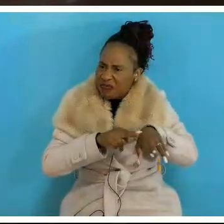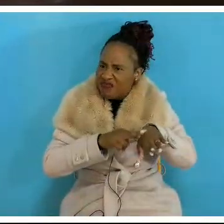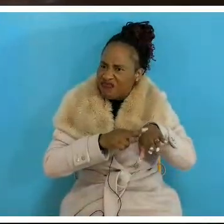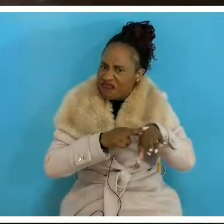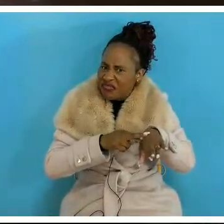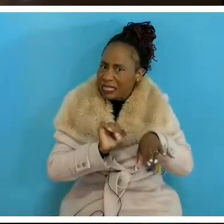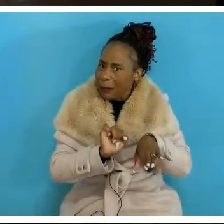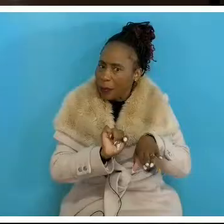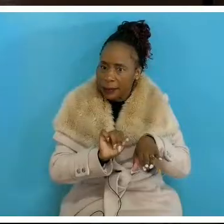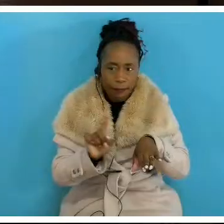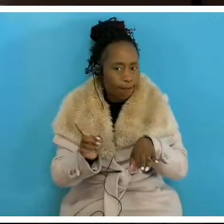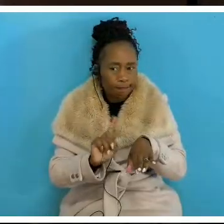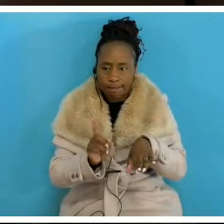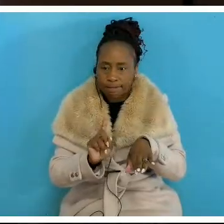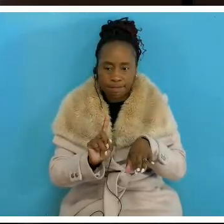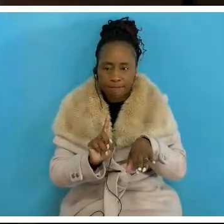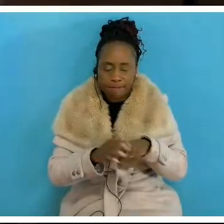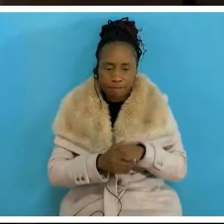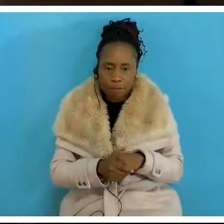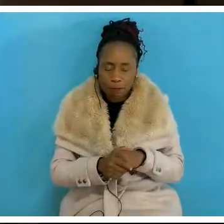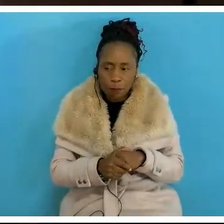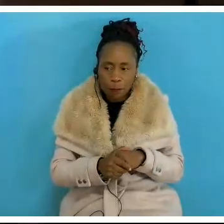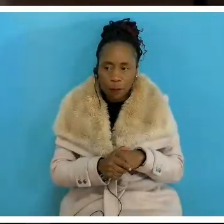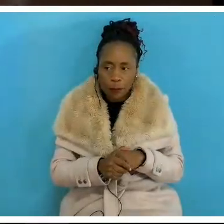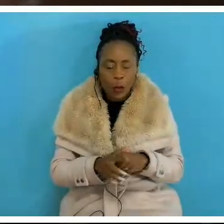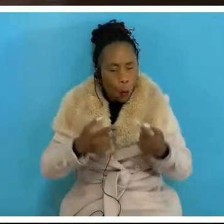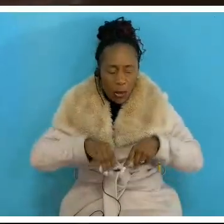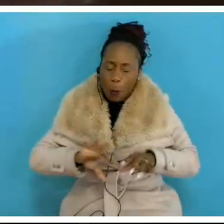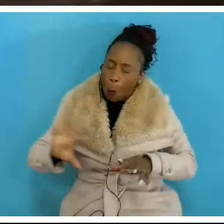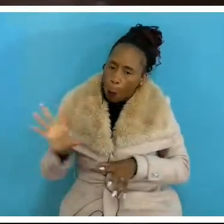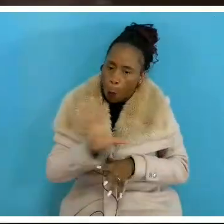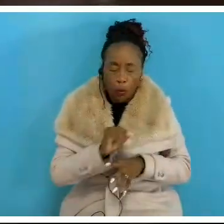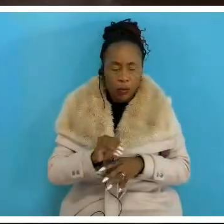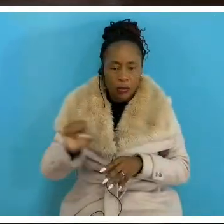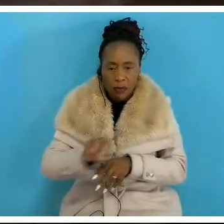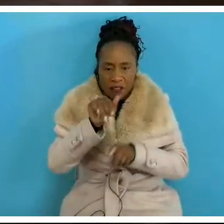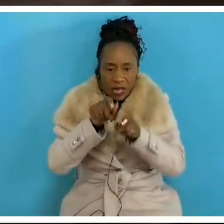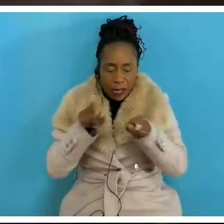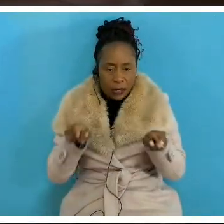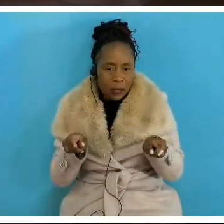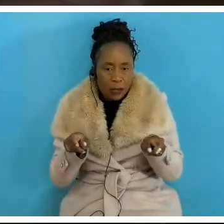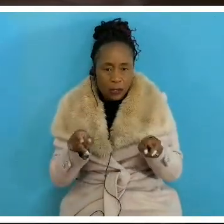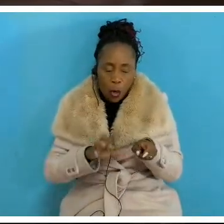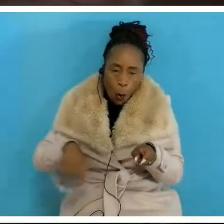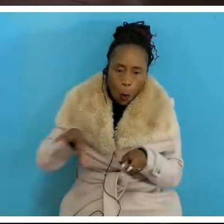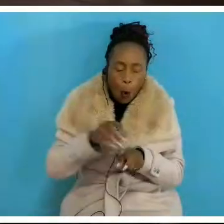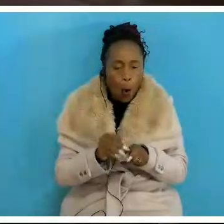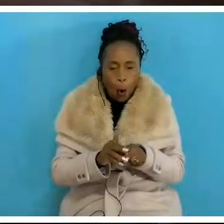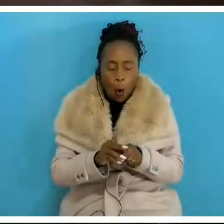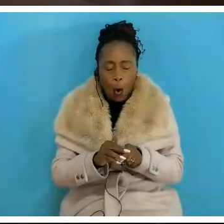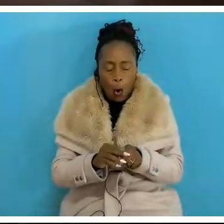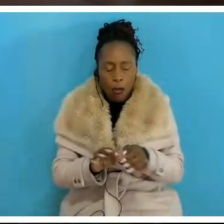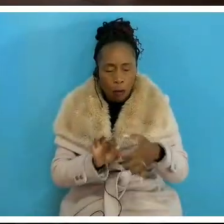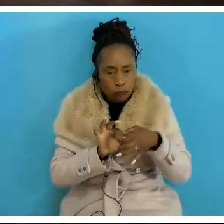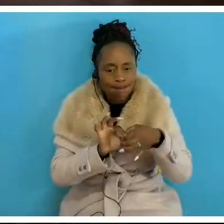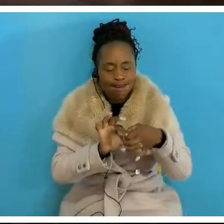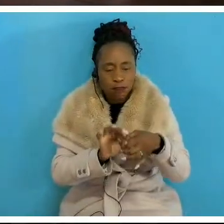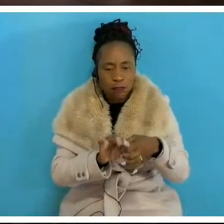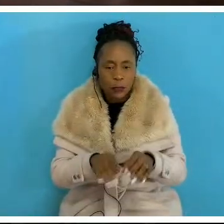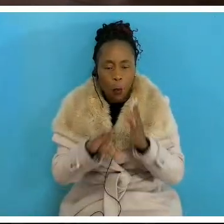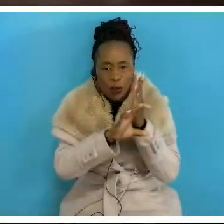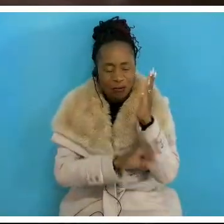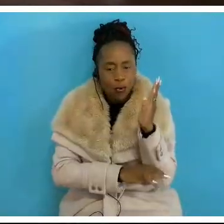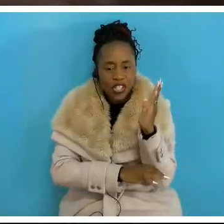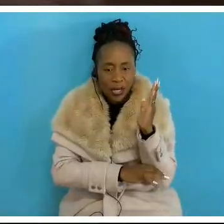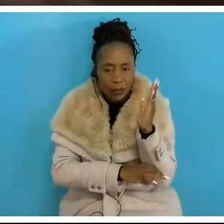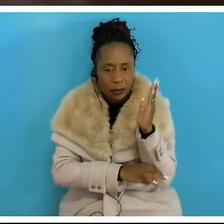skin. We're all South Africans. And we must all abide to the Constitution.